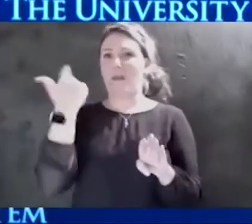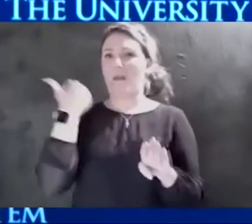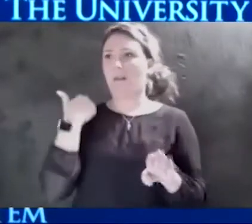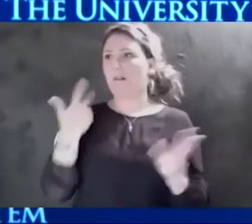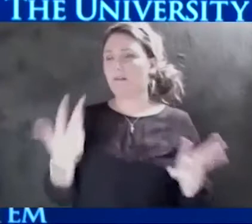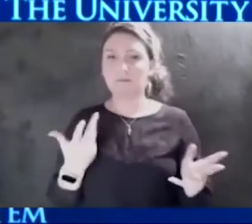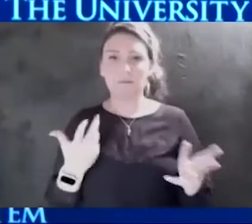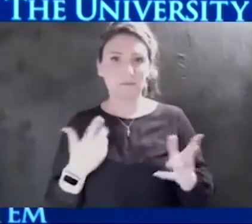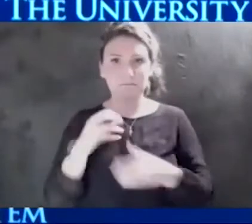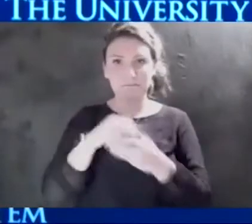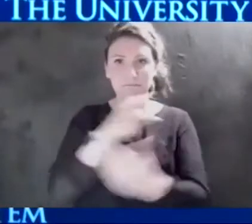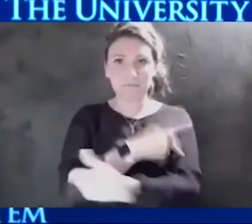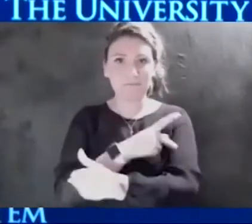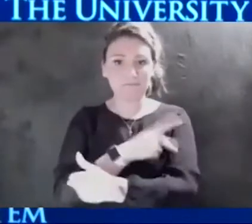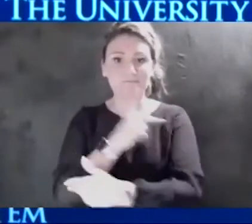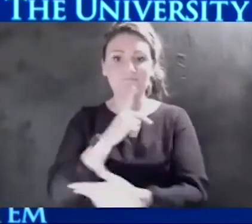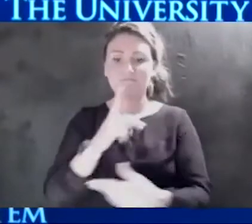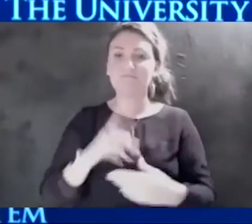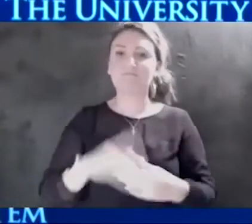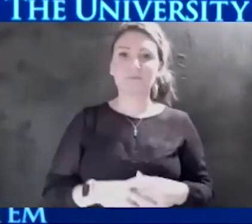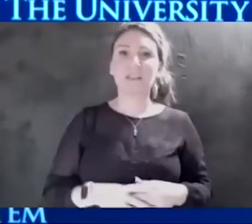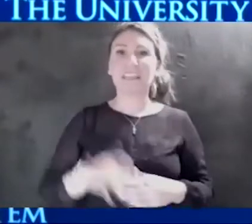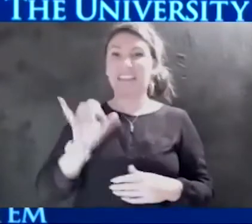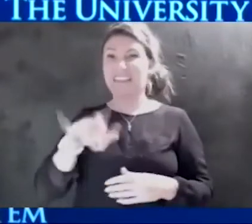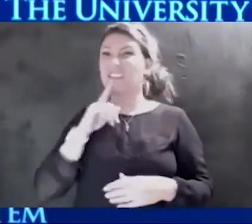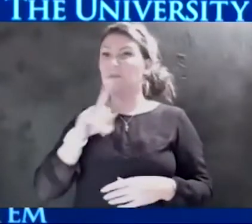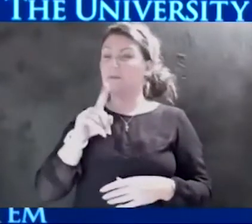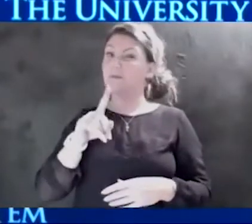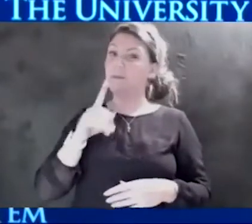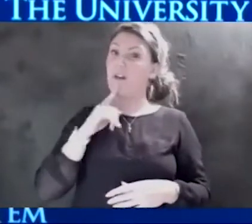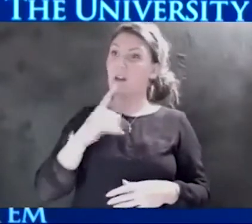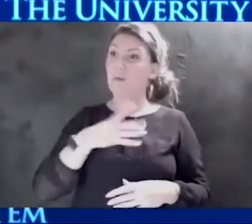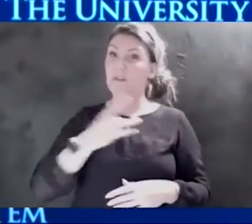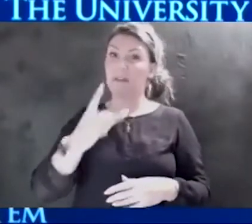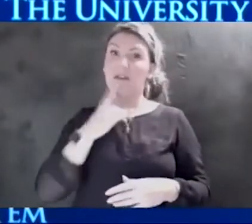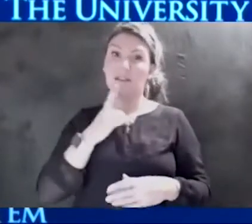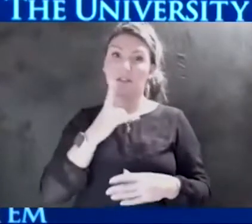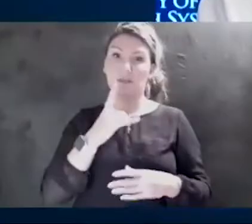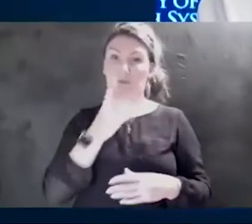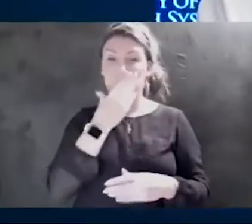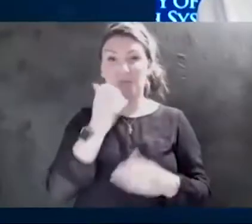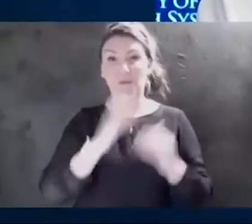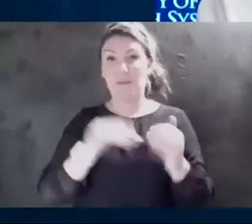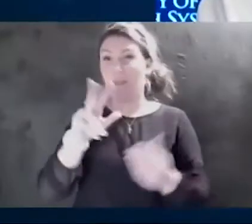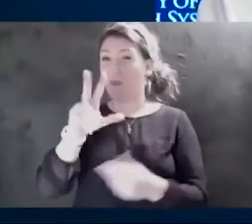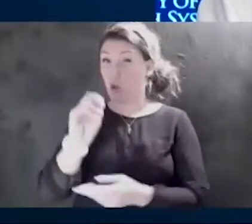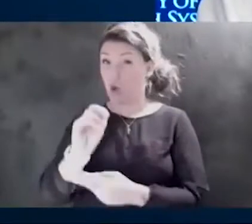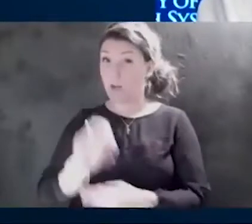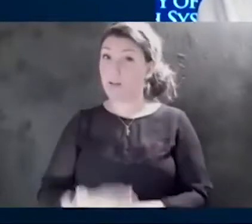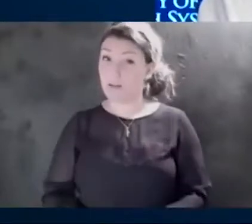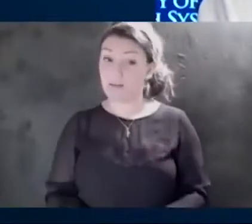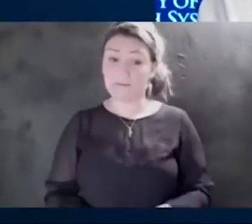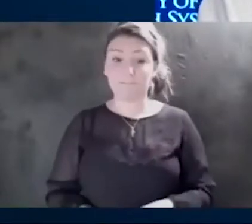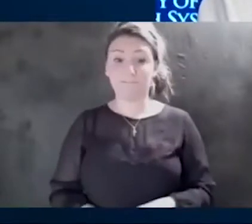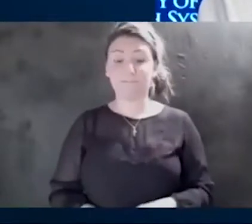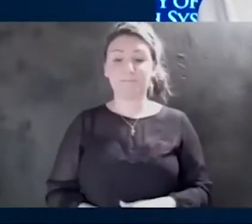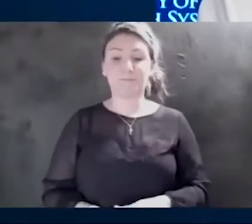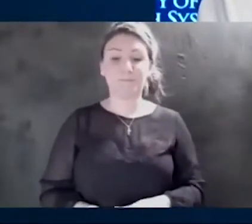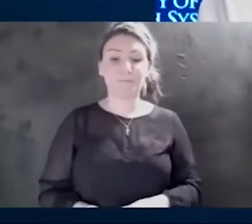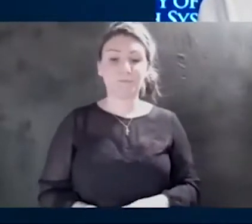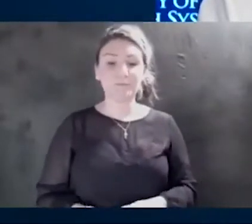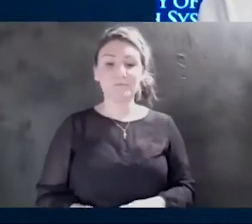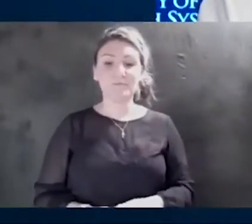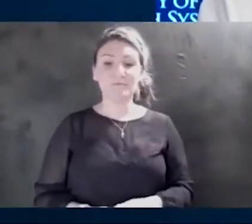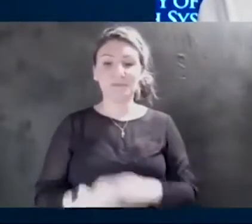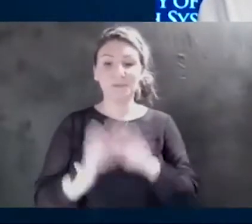census of 2. And gosh darn it, I'd like 2 a whole lot better than 30. All right. Let's move to the next